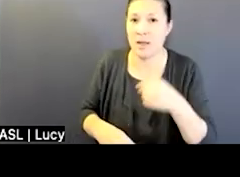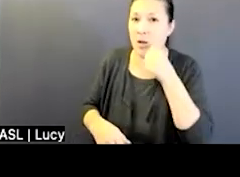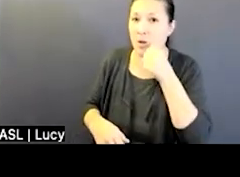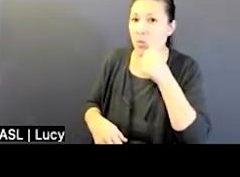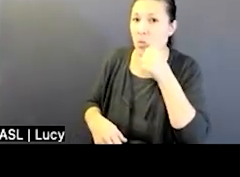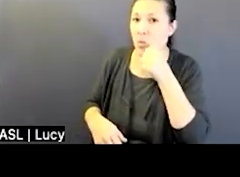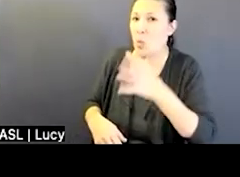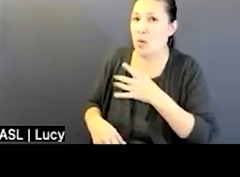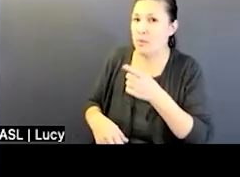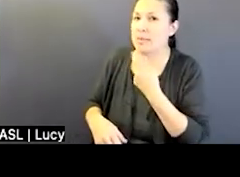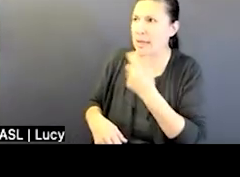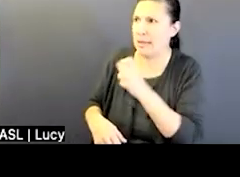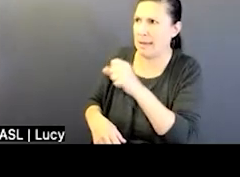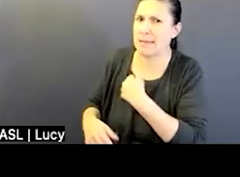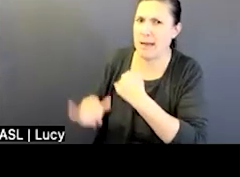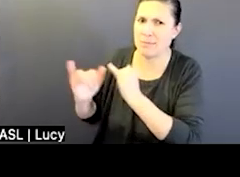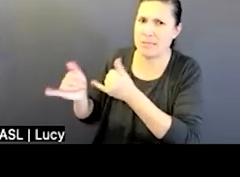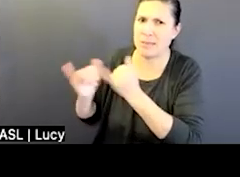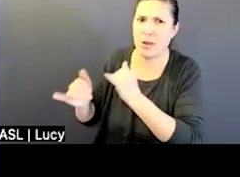embarrassing.